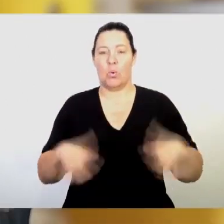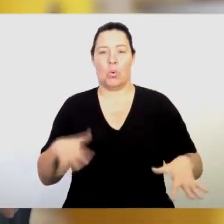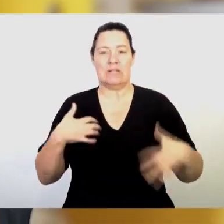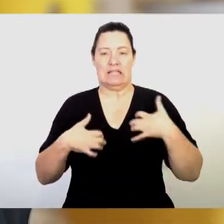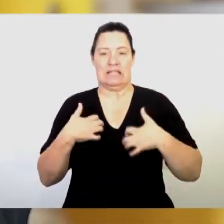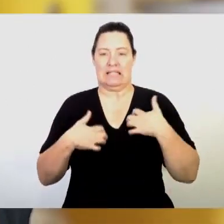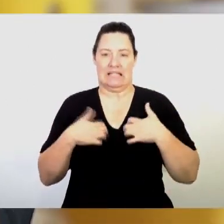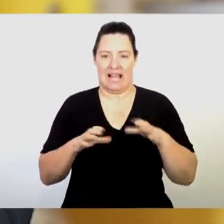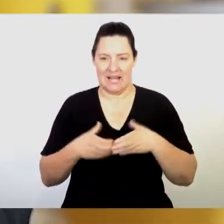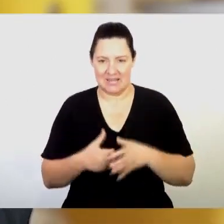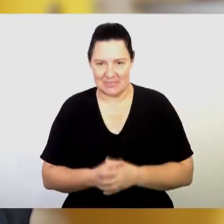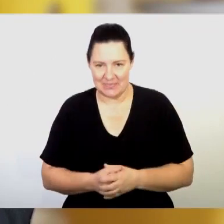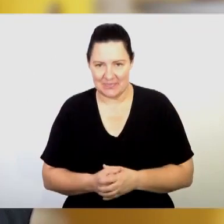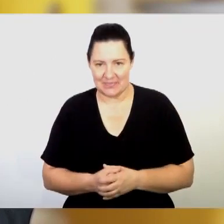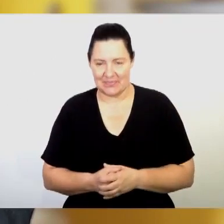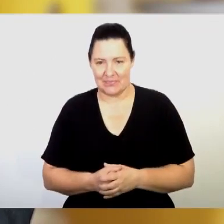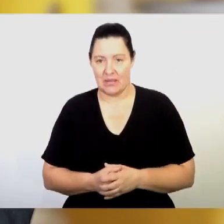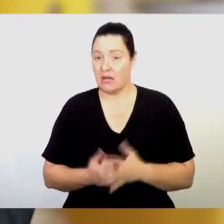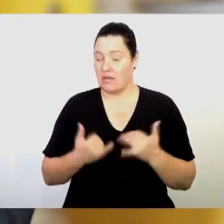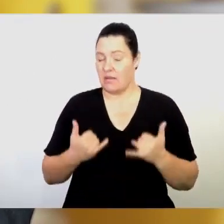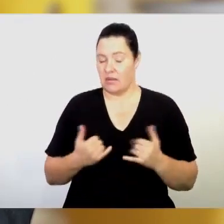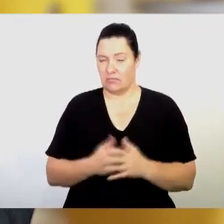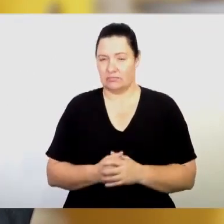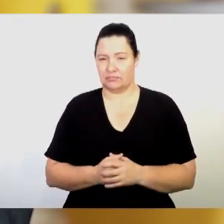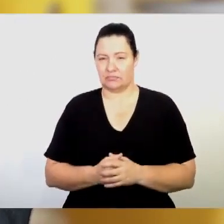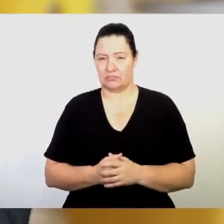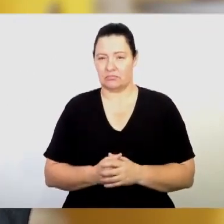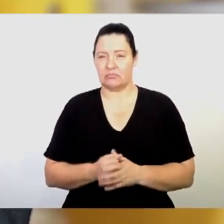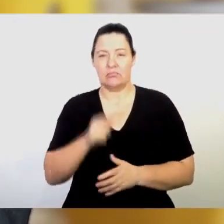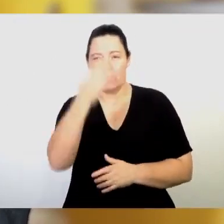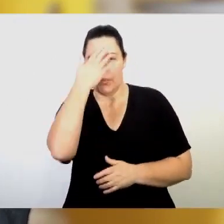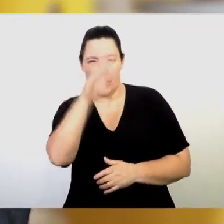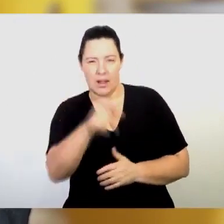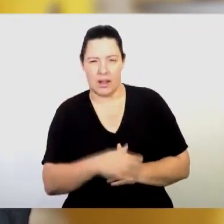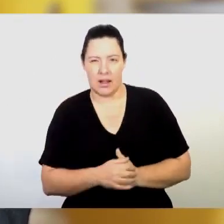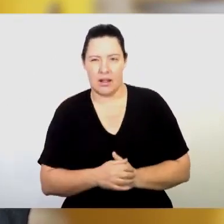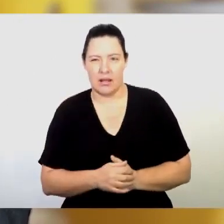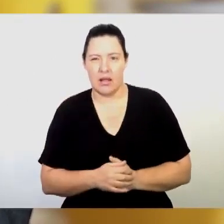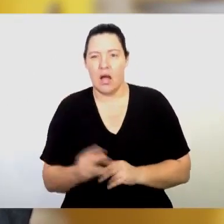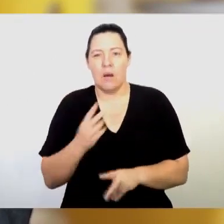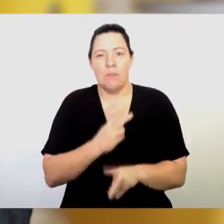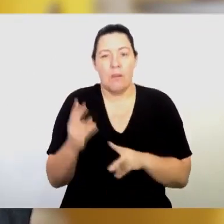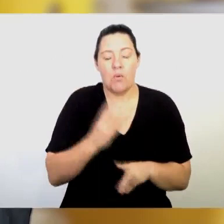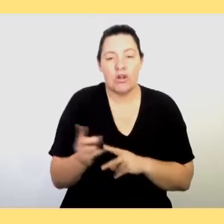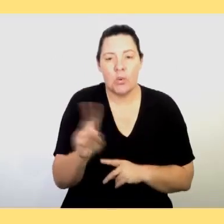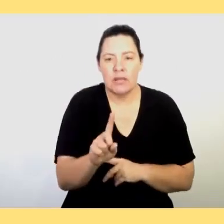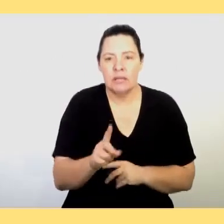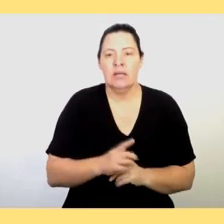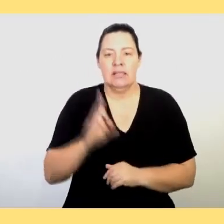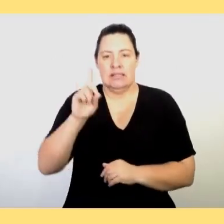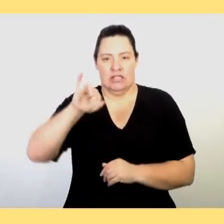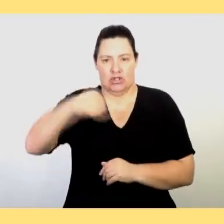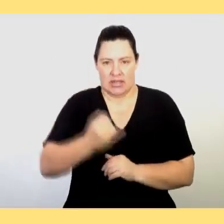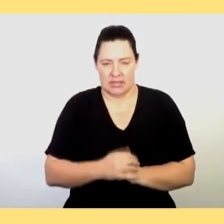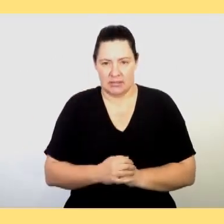going to be an exciting class. Now, at this moment, you already know the preparation of